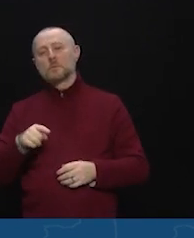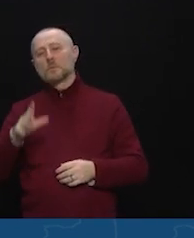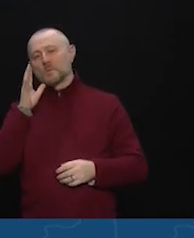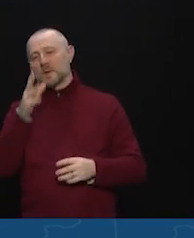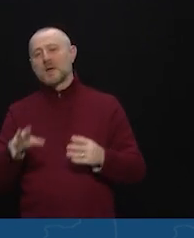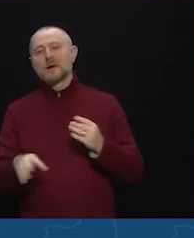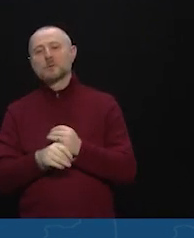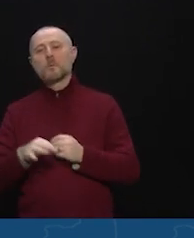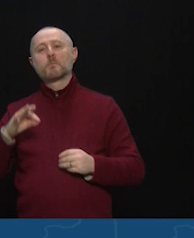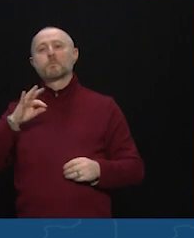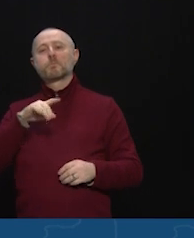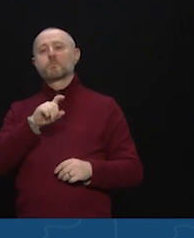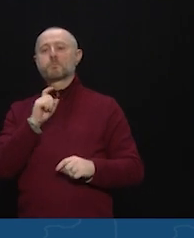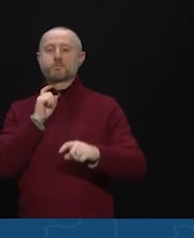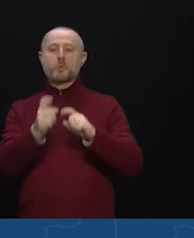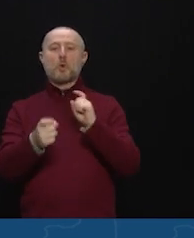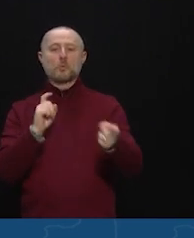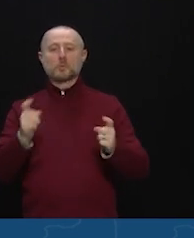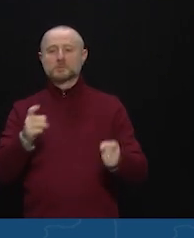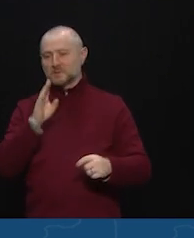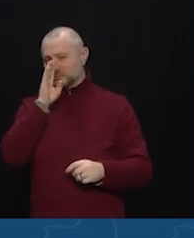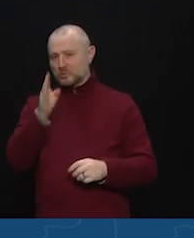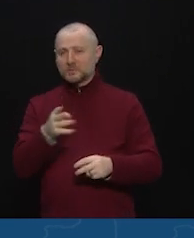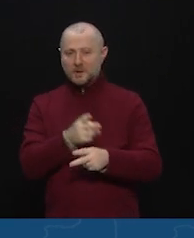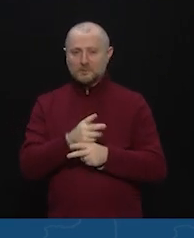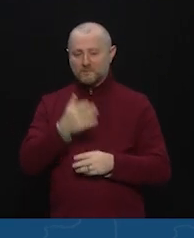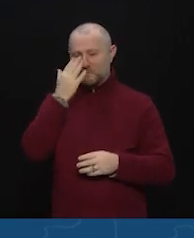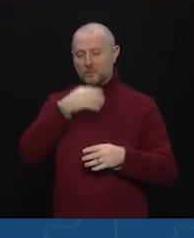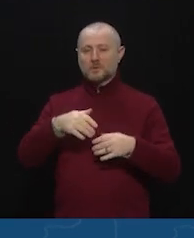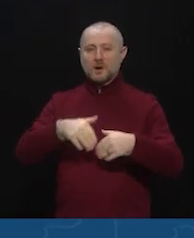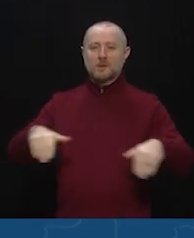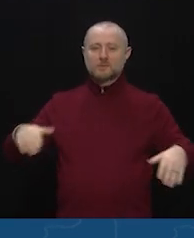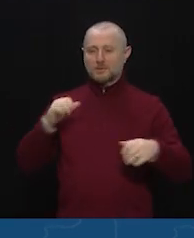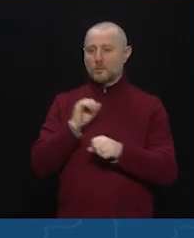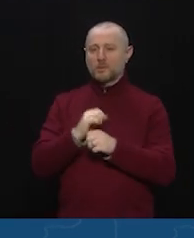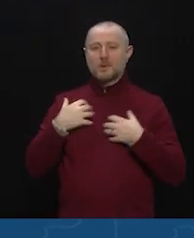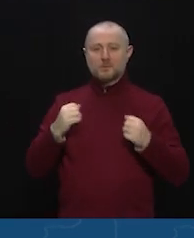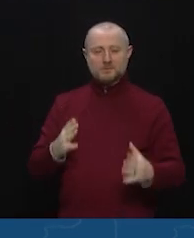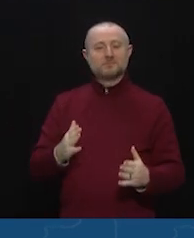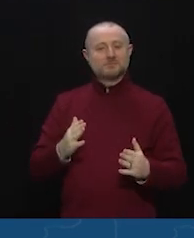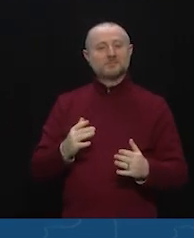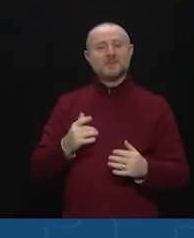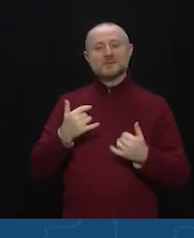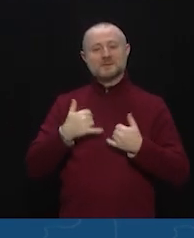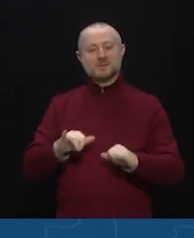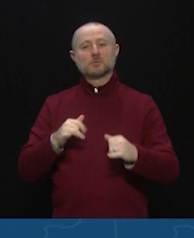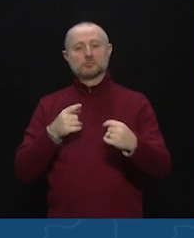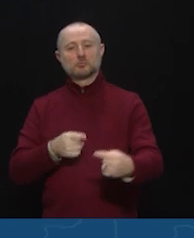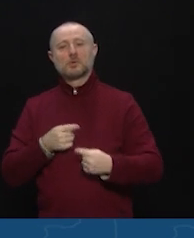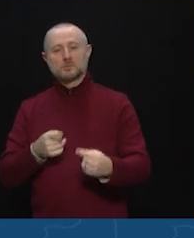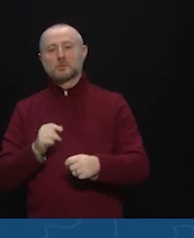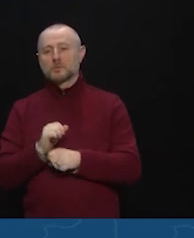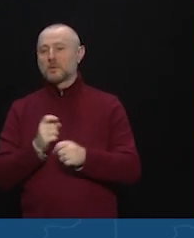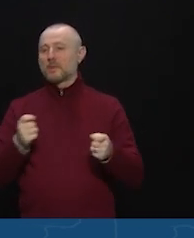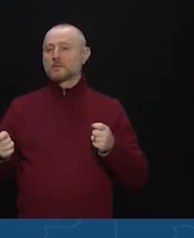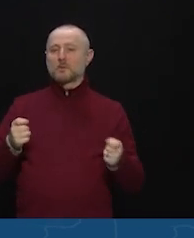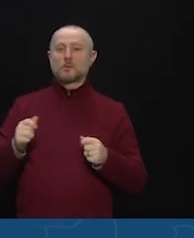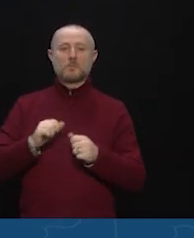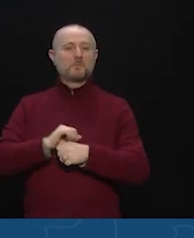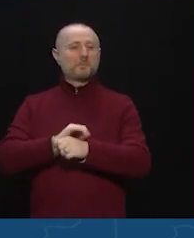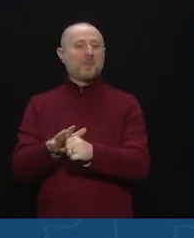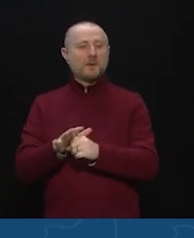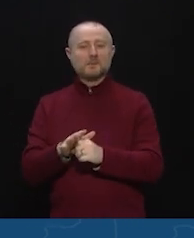for direct care, frontline healthcare workers who are still dealing with the pandemic as we speak across the state.